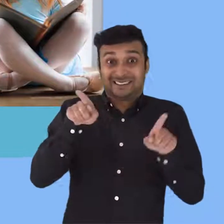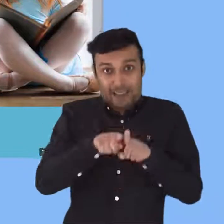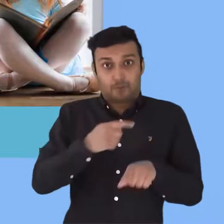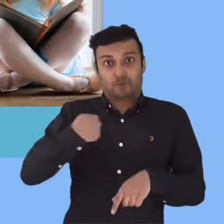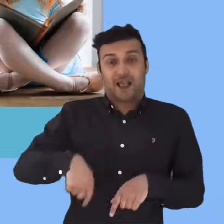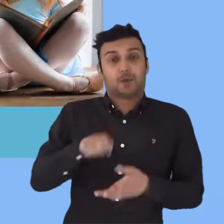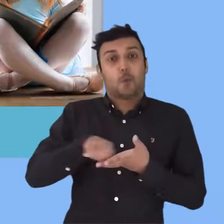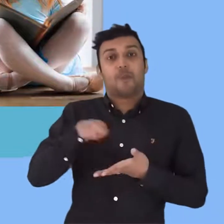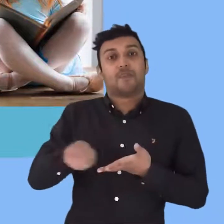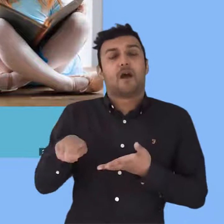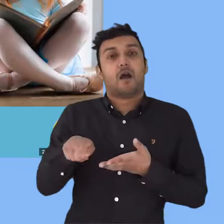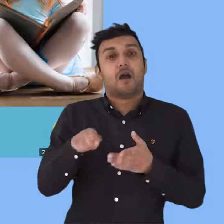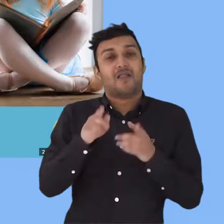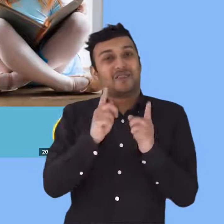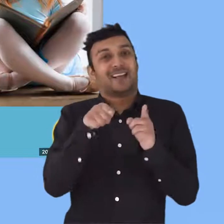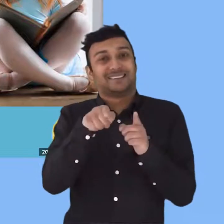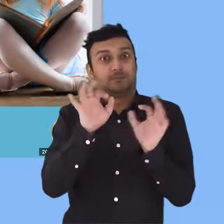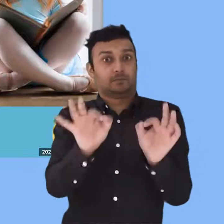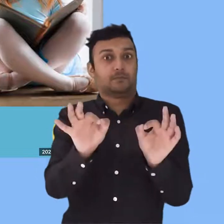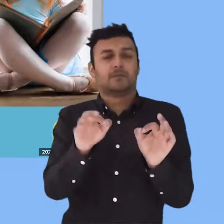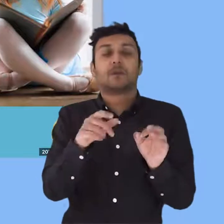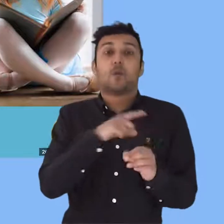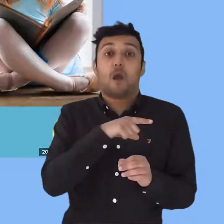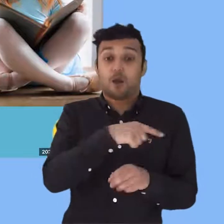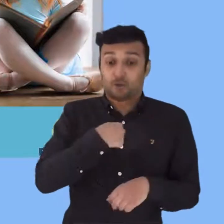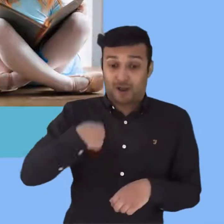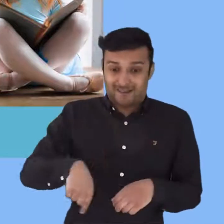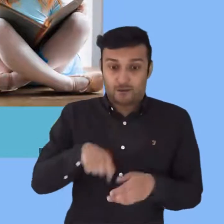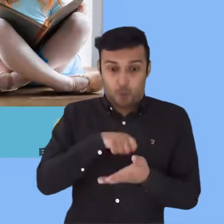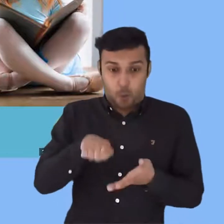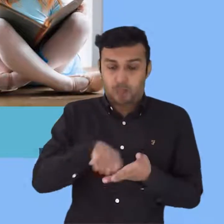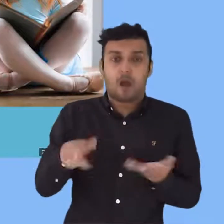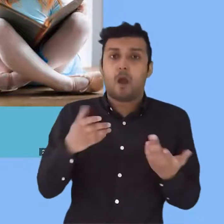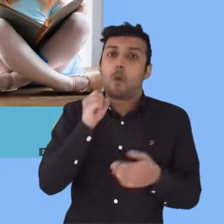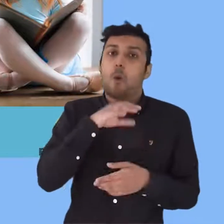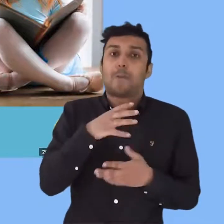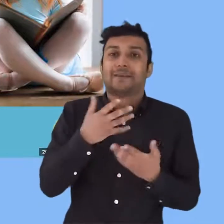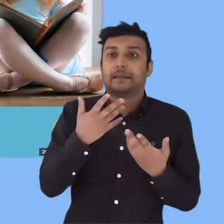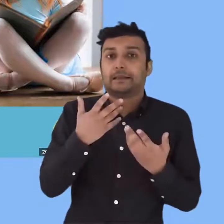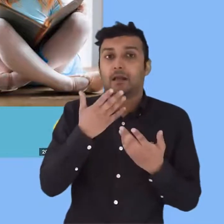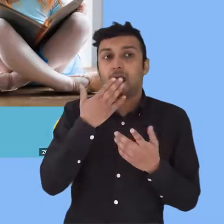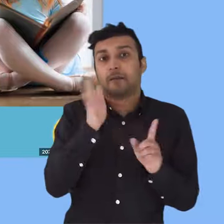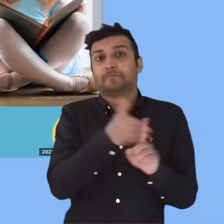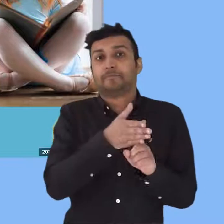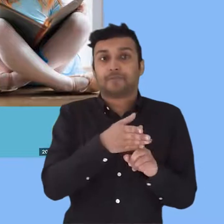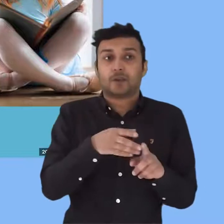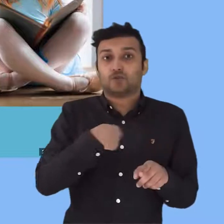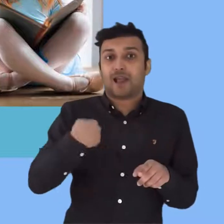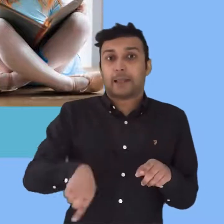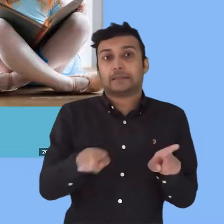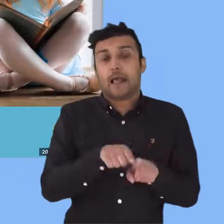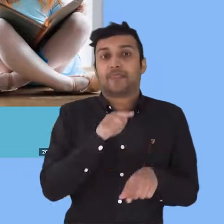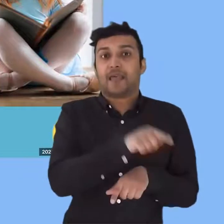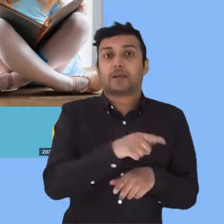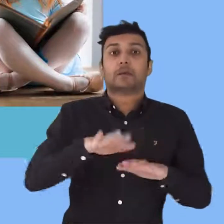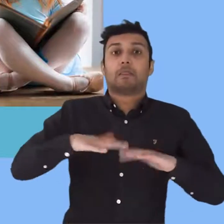going to be, so that is less likely going to reinforce racial stereotypes than a book that